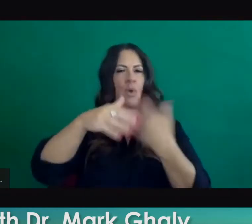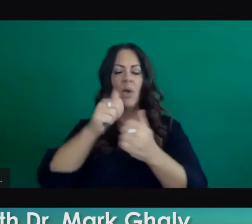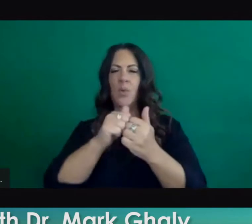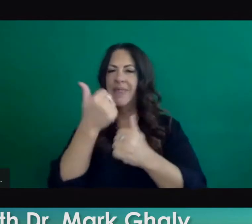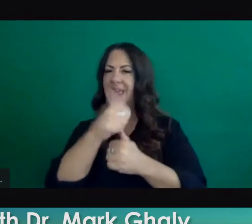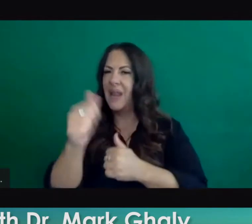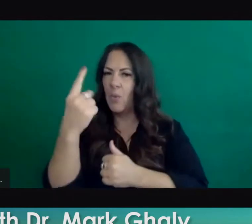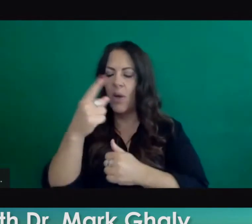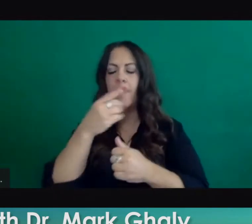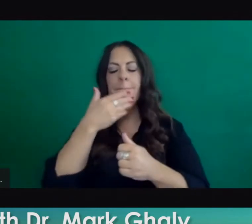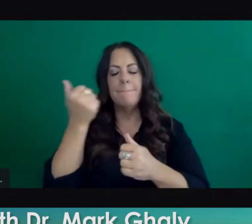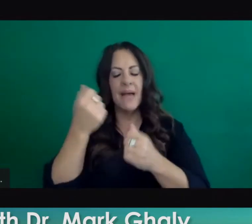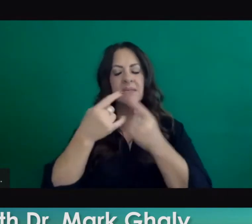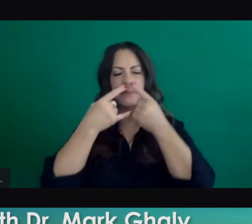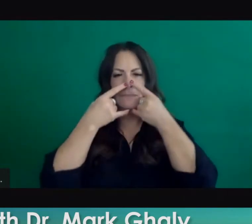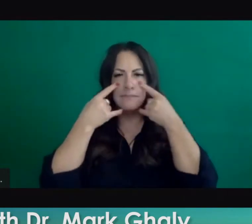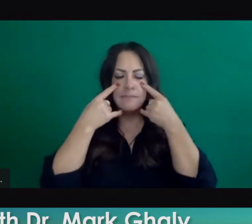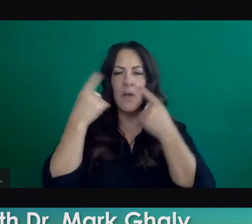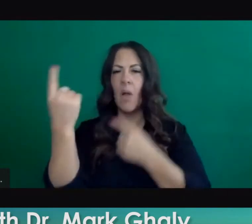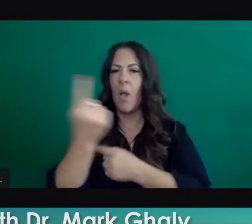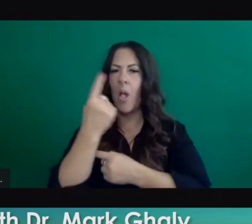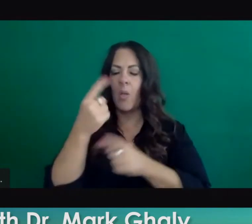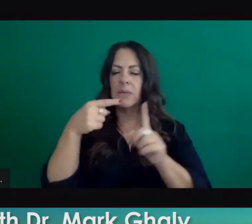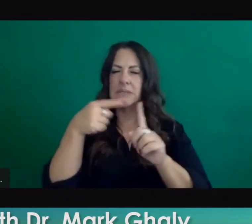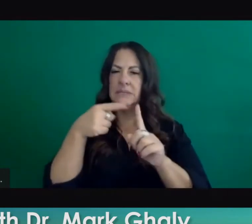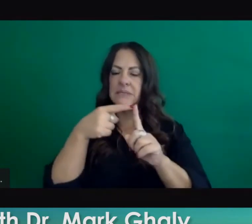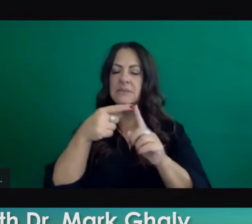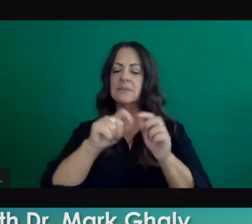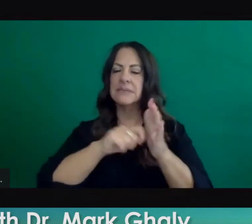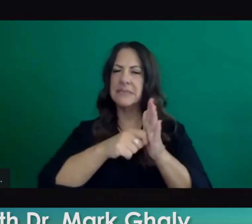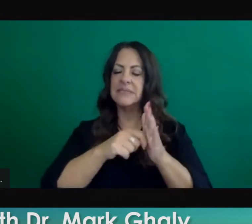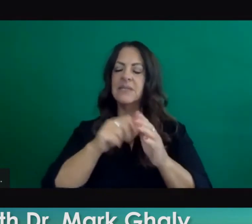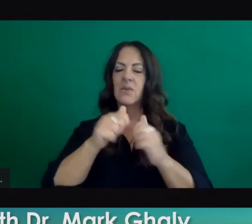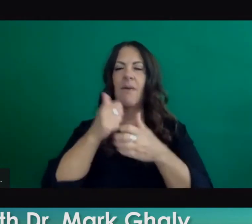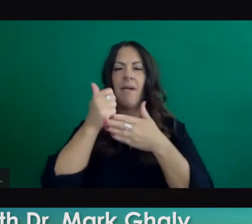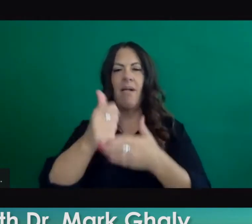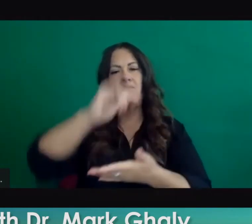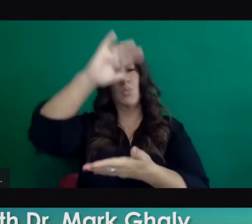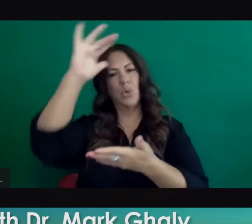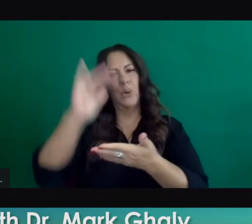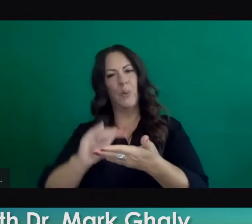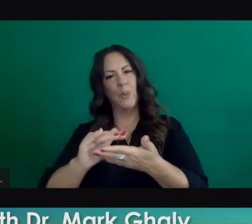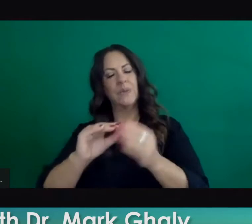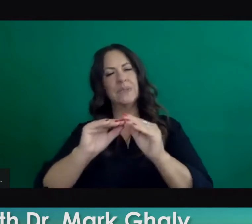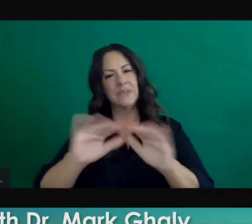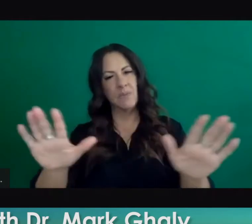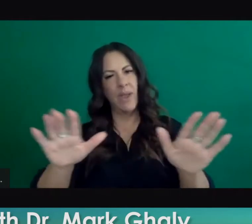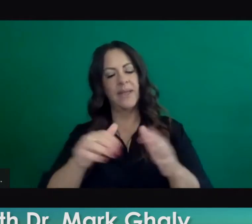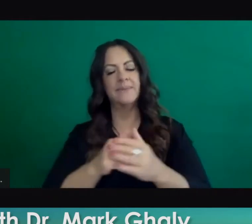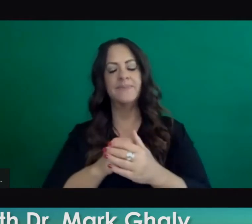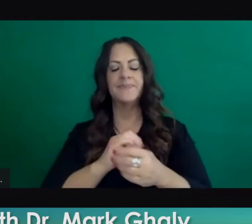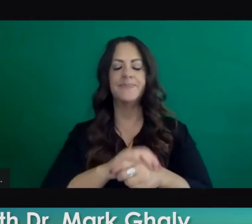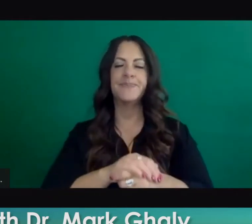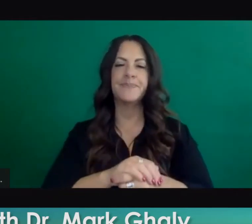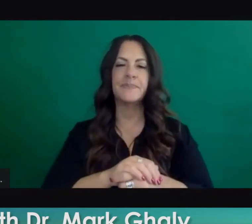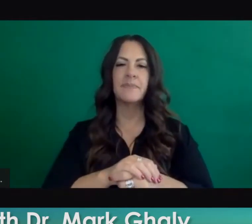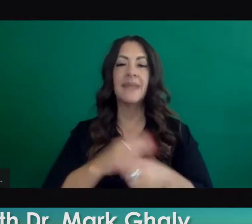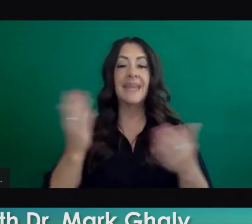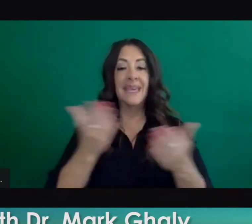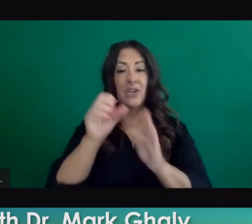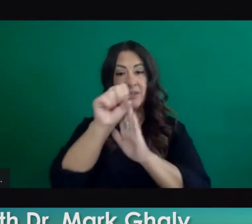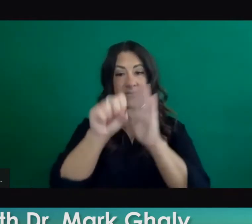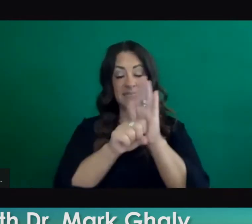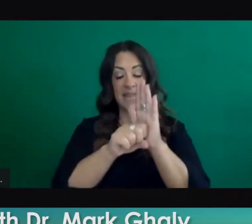as much as you can as the key strategies to reducing transmission. Certainly, the state has